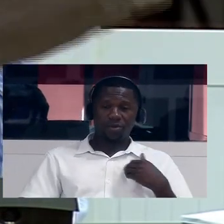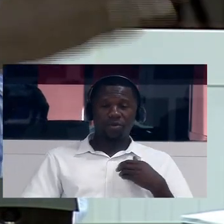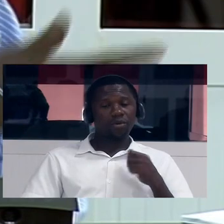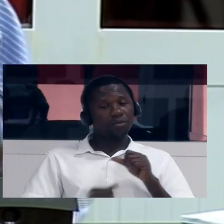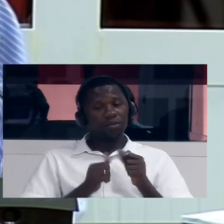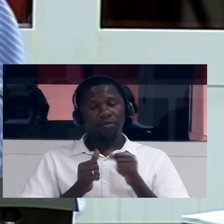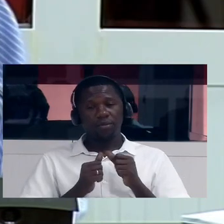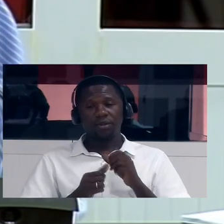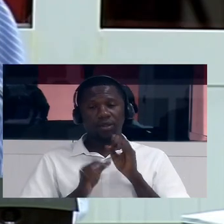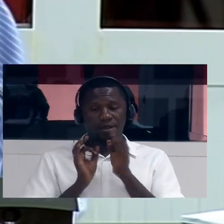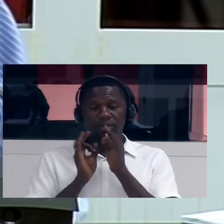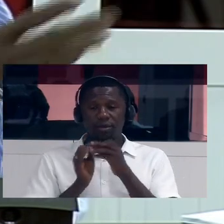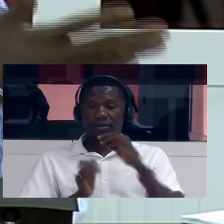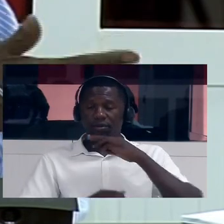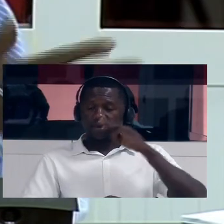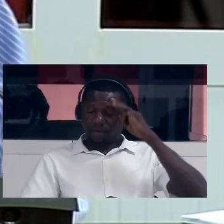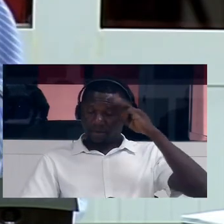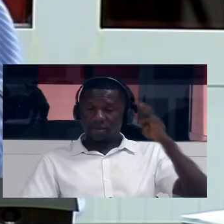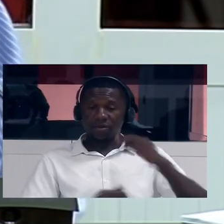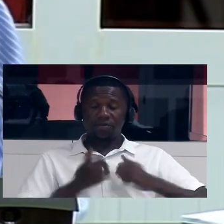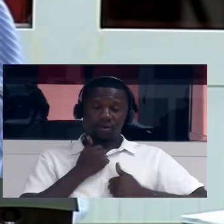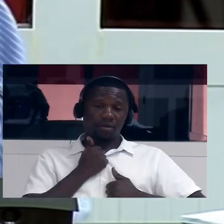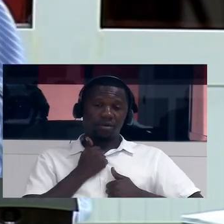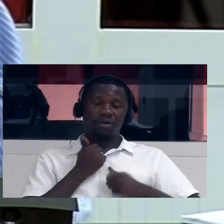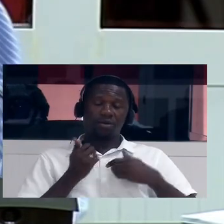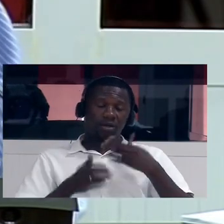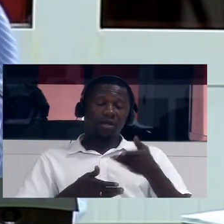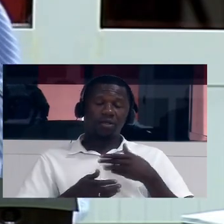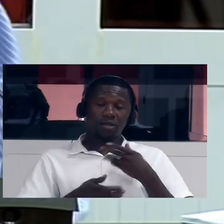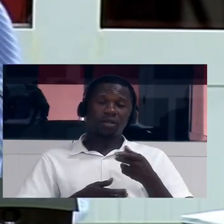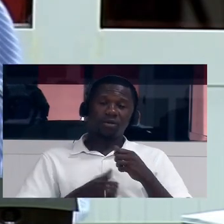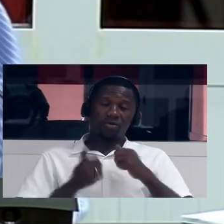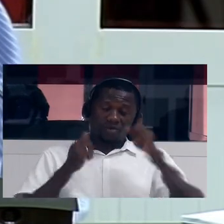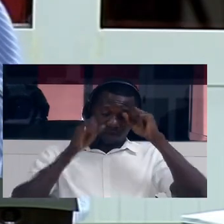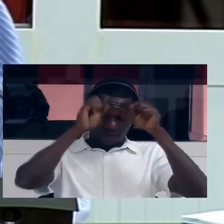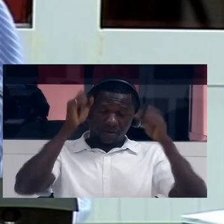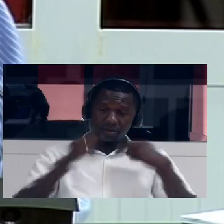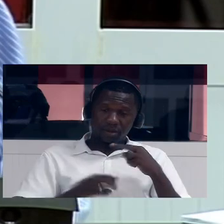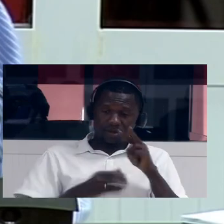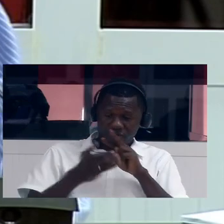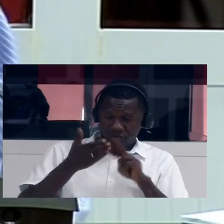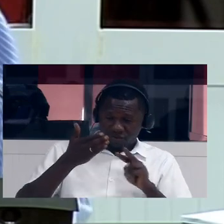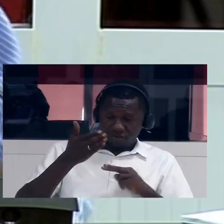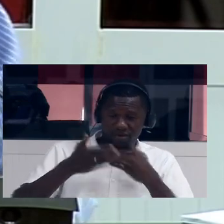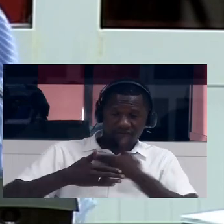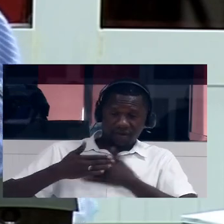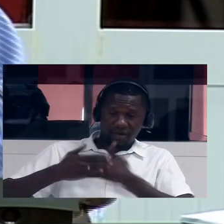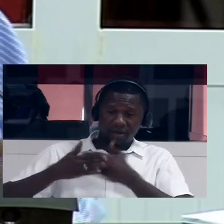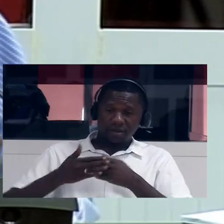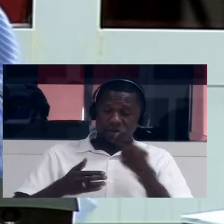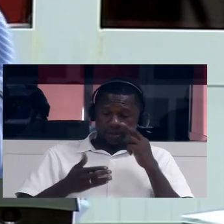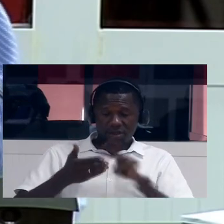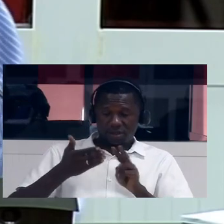the Minister of the Interior, who is their representative in government, that I am saying I was looking through the files, but I did not see anywhere where